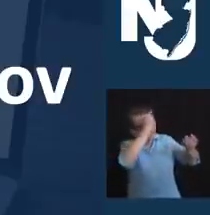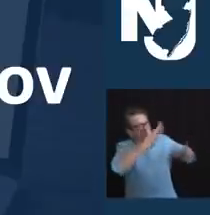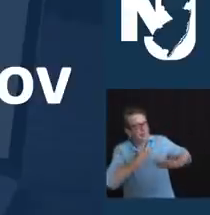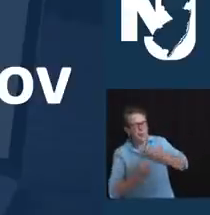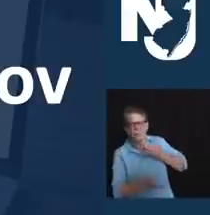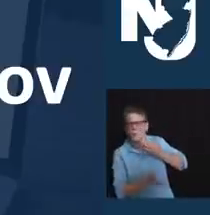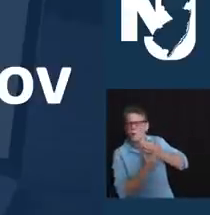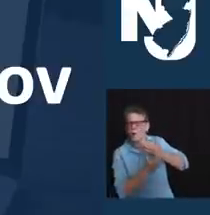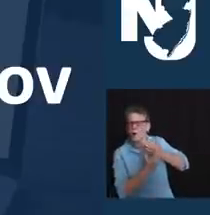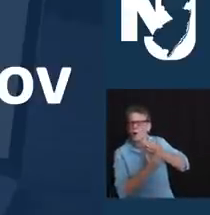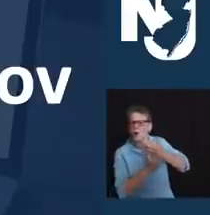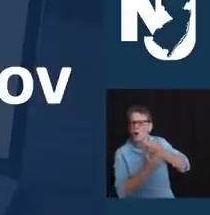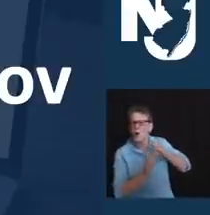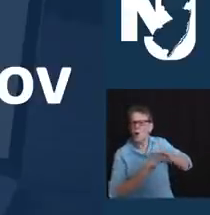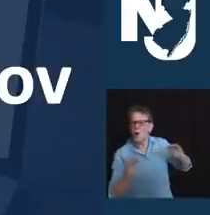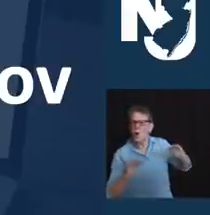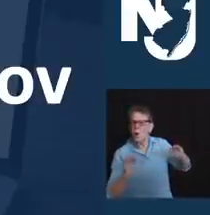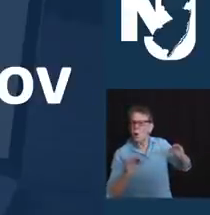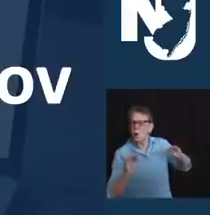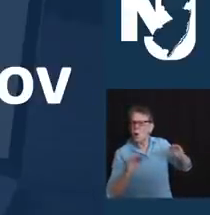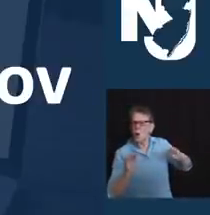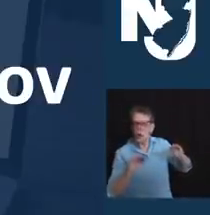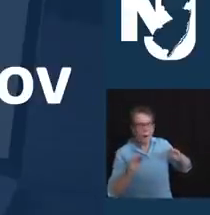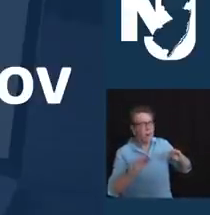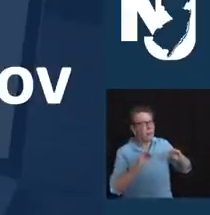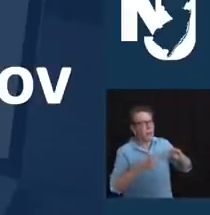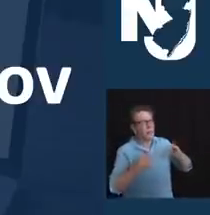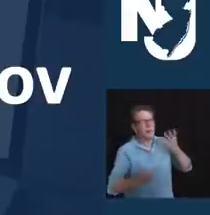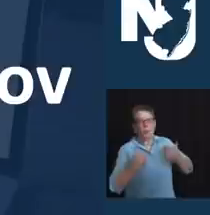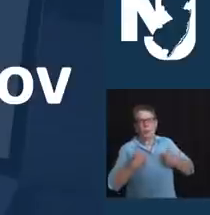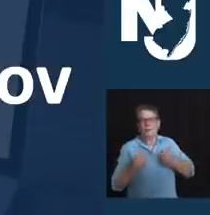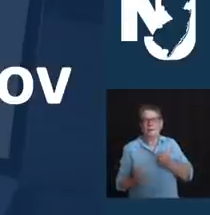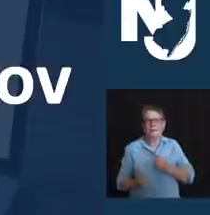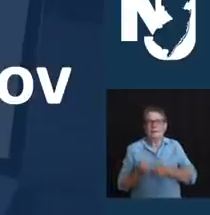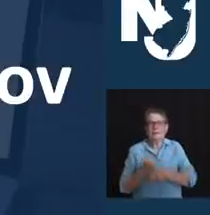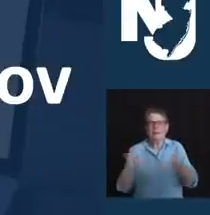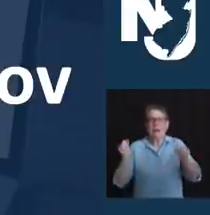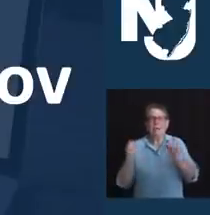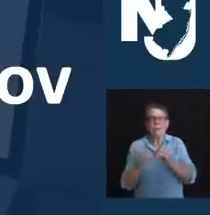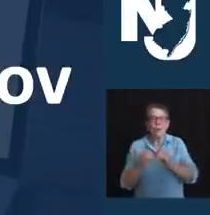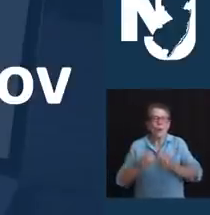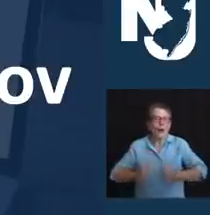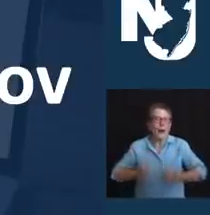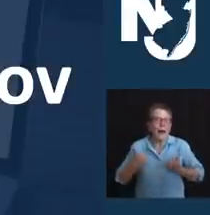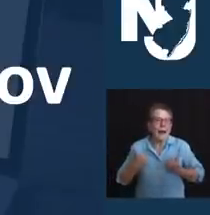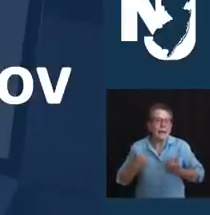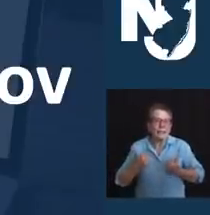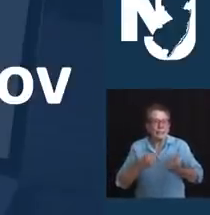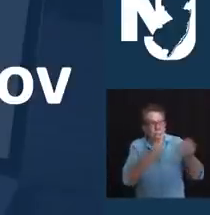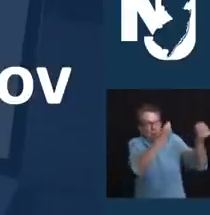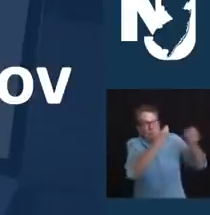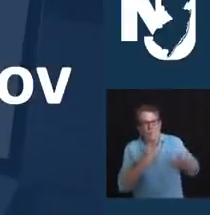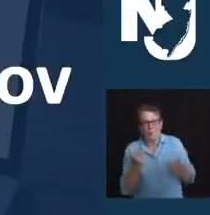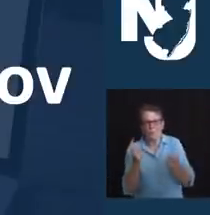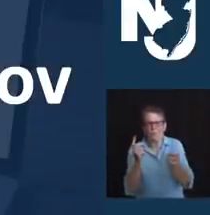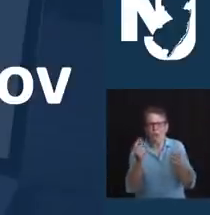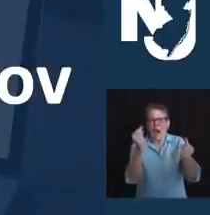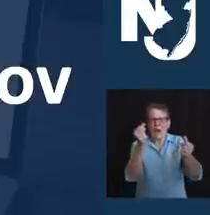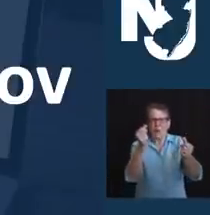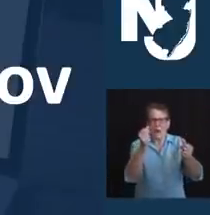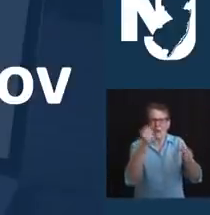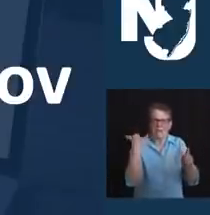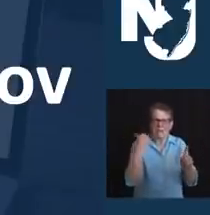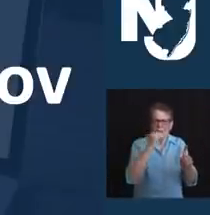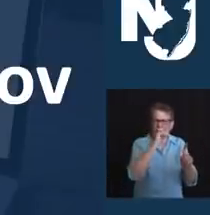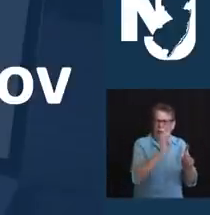forthcoming with its knowledge of the virus, and if we could have used that to implement the mandate a week or two sooner.